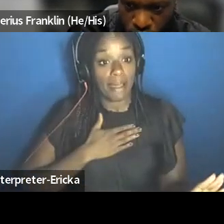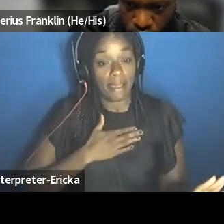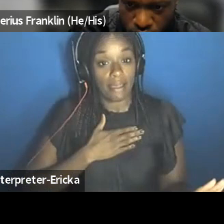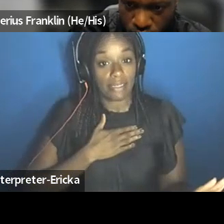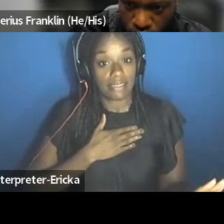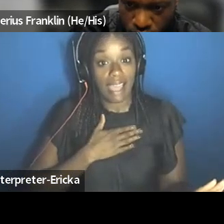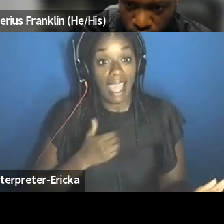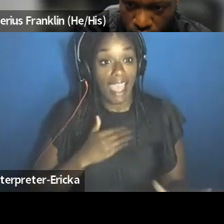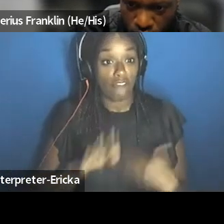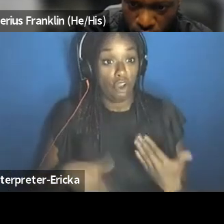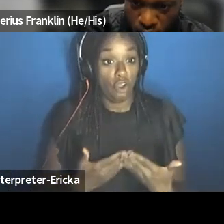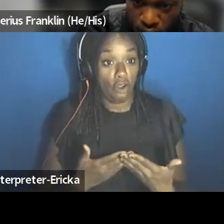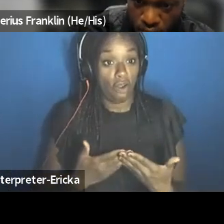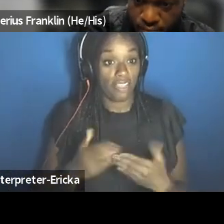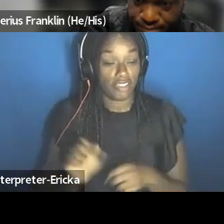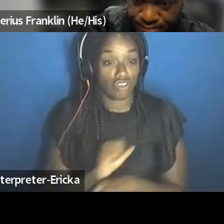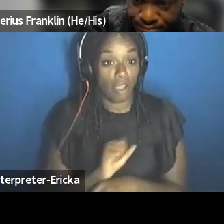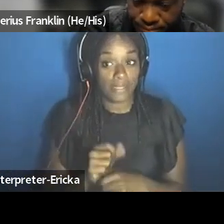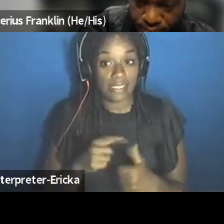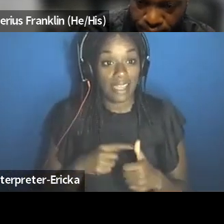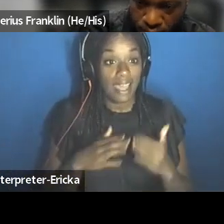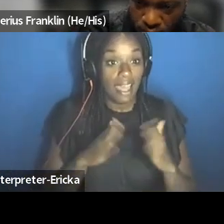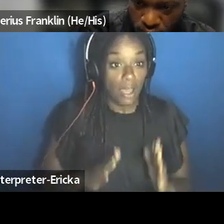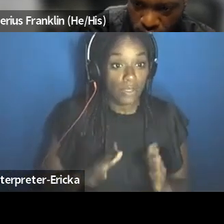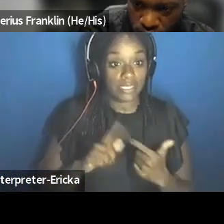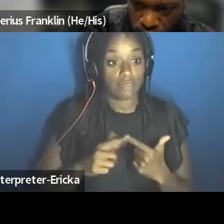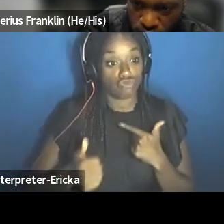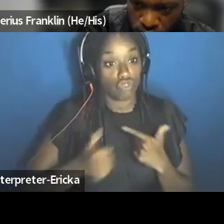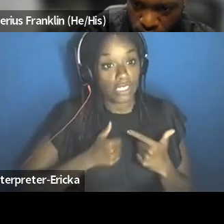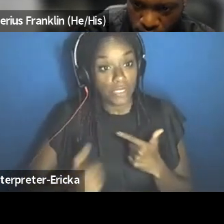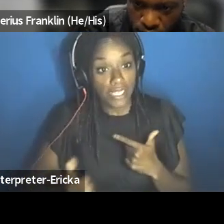all the jobs. So I'm doing housing and transportation,